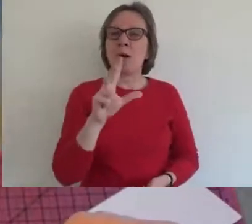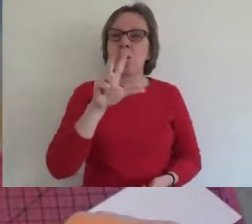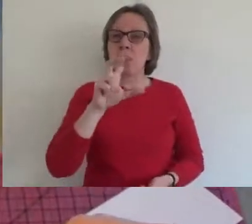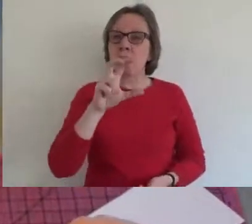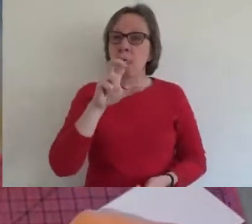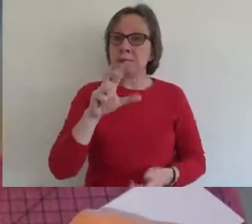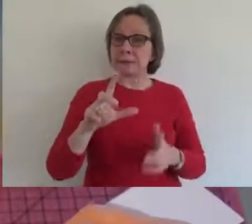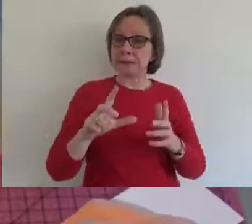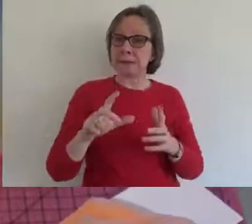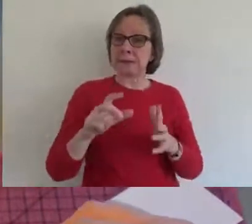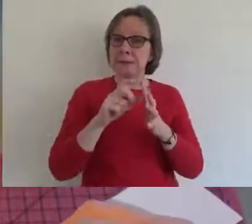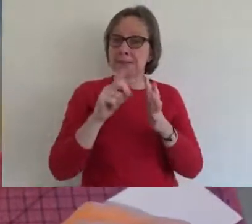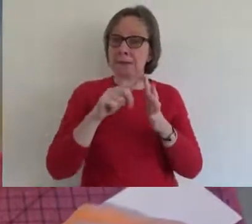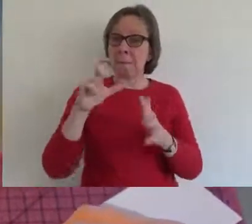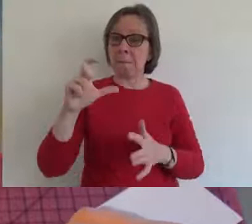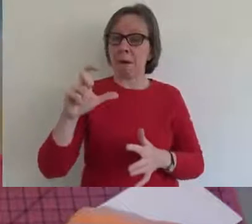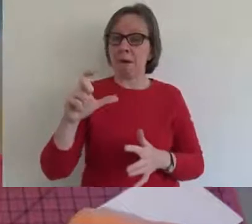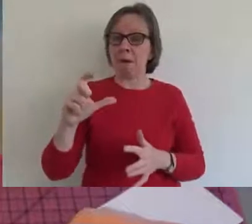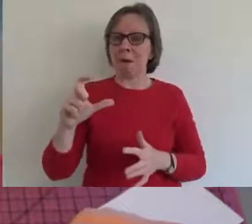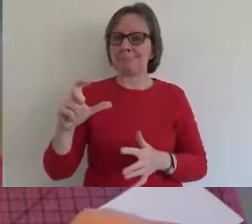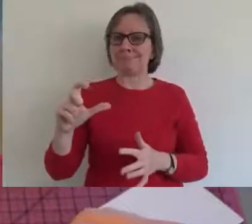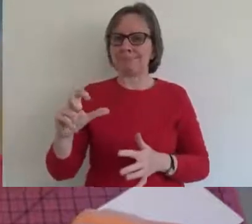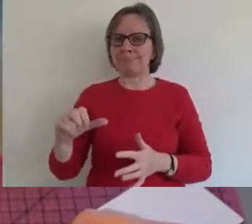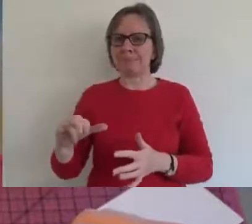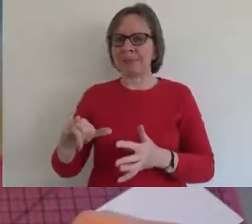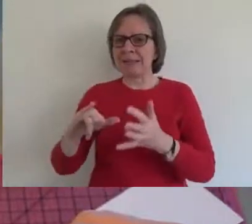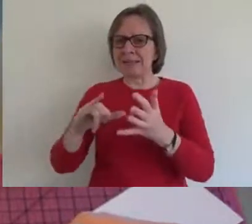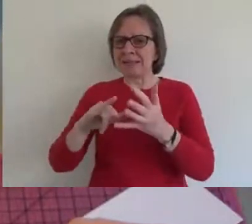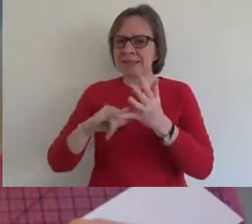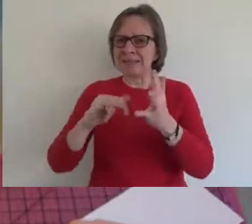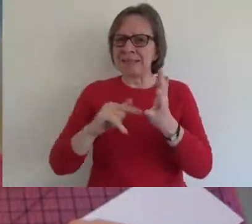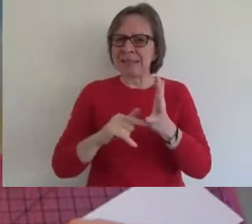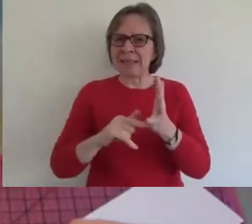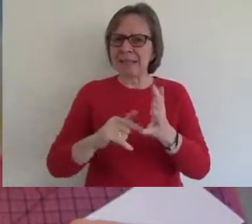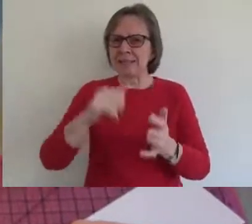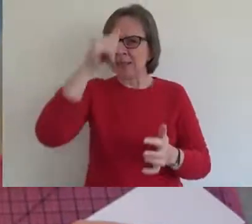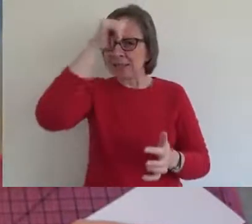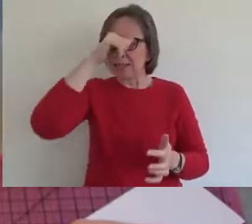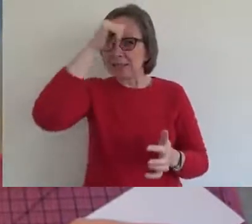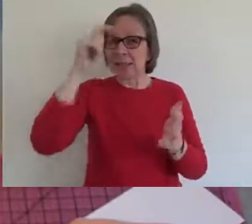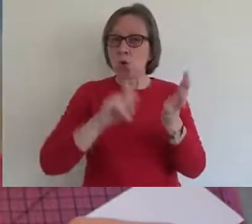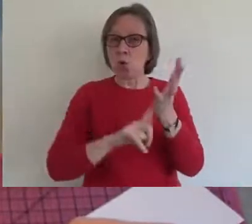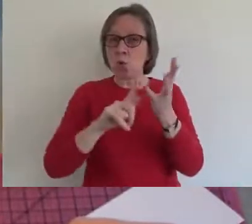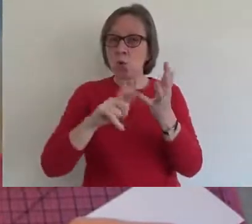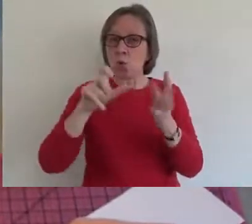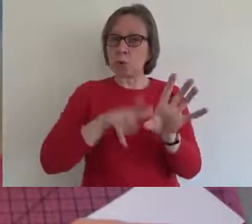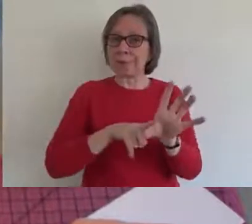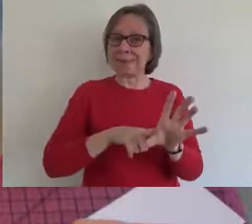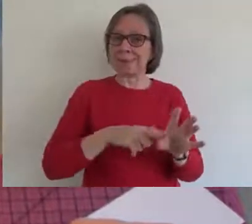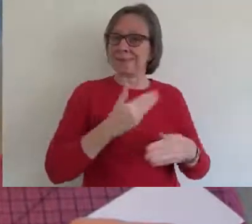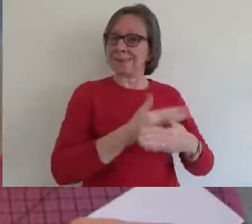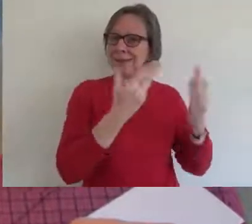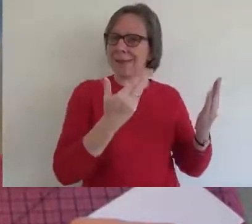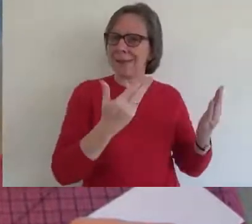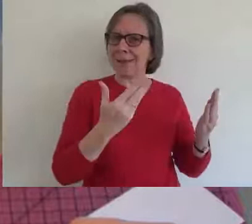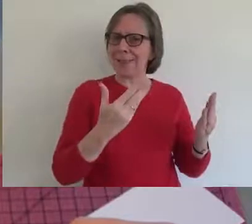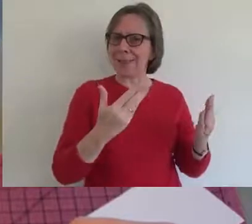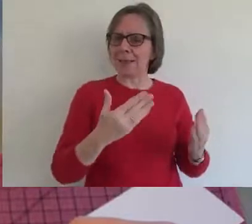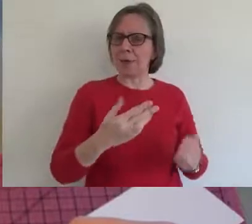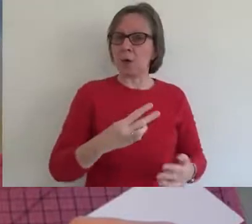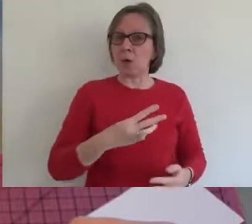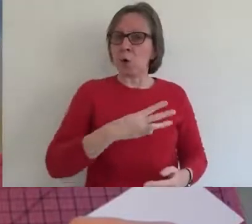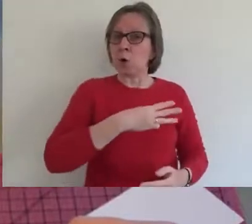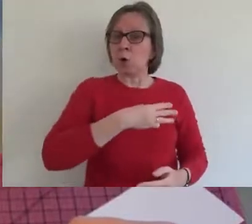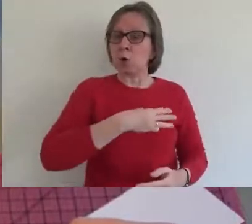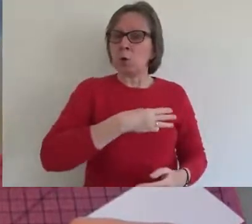Well, it's the 13th of December and it's St. Lucy's Day, which if you lived in places like Sweden or